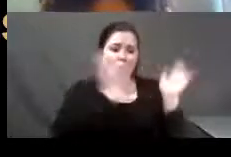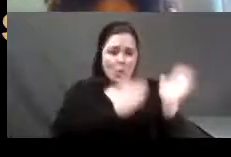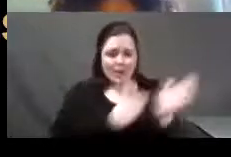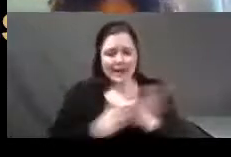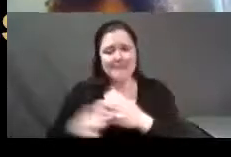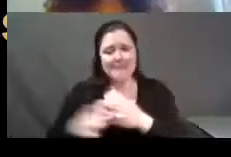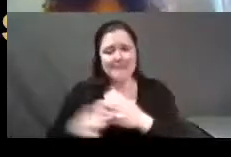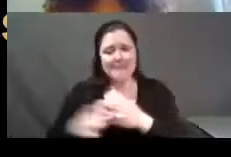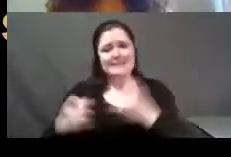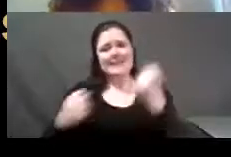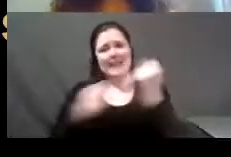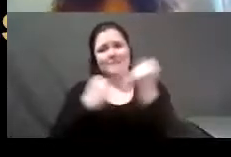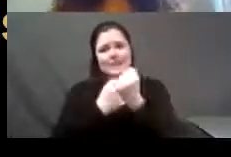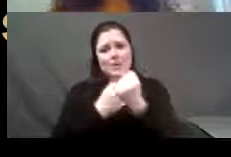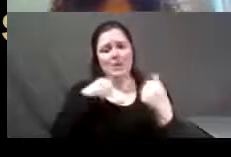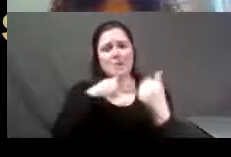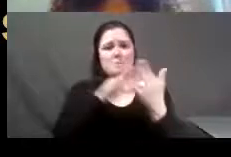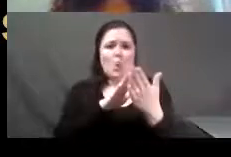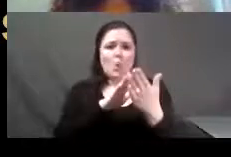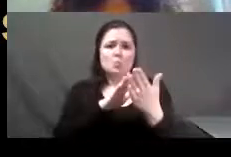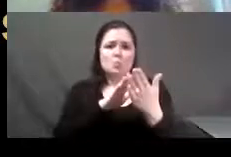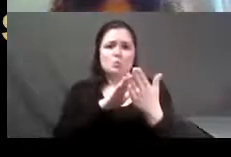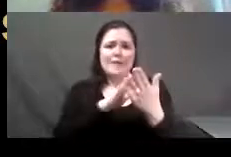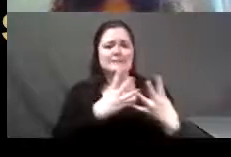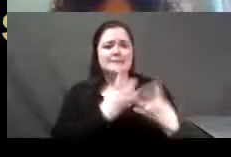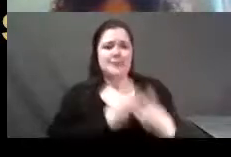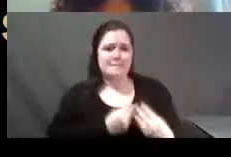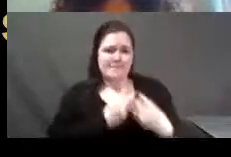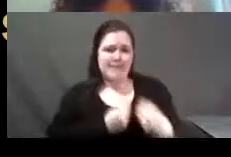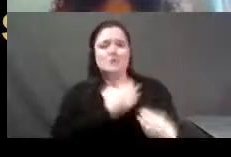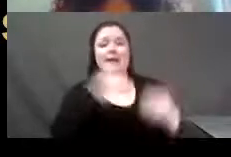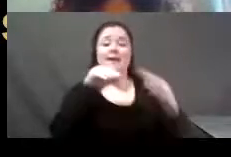that's compassionate and accessible.